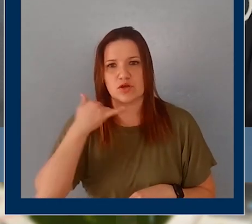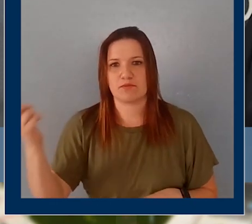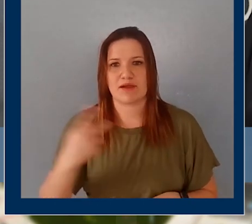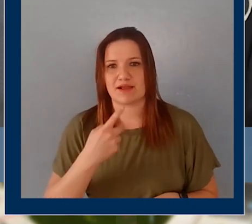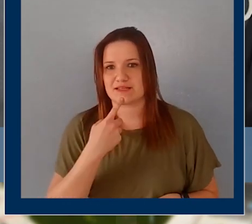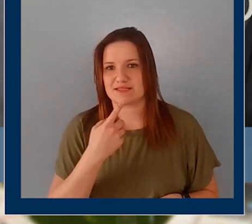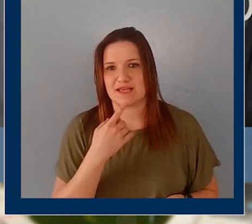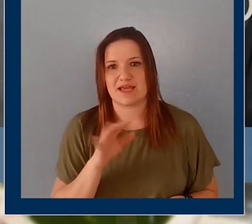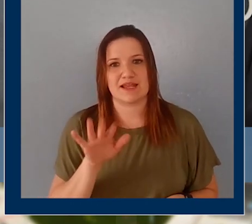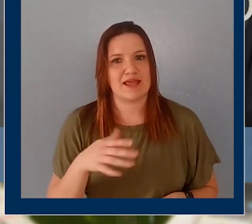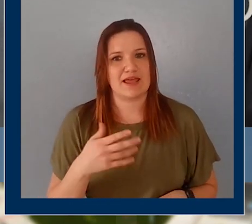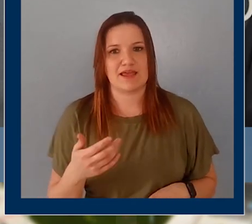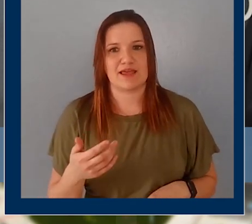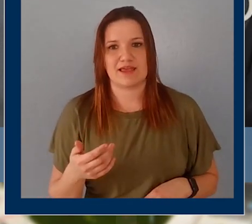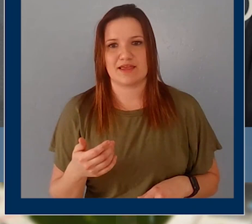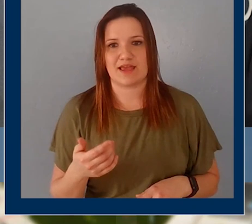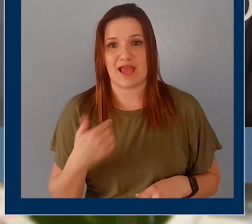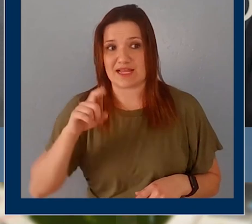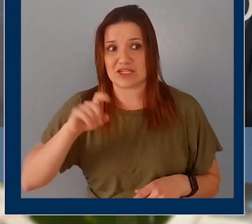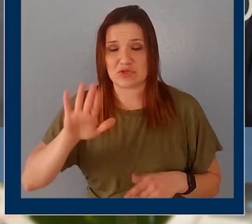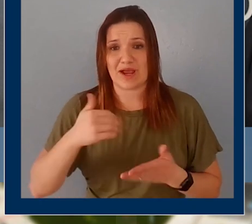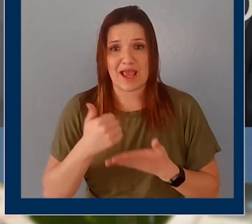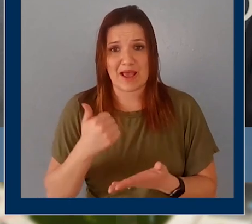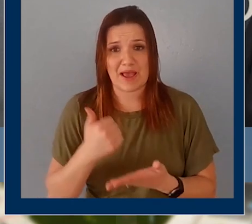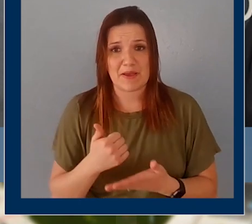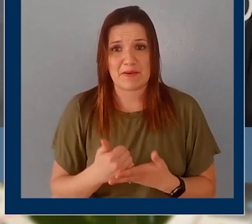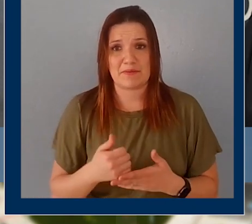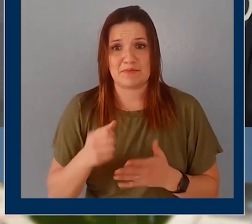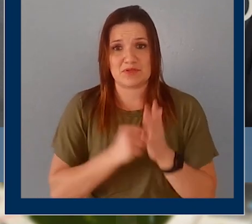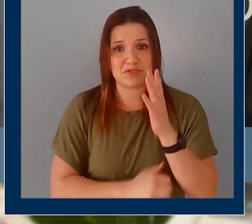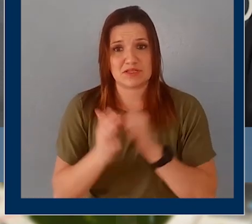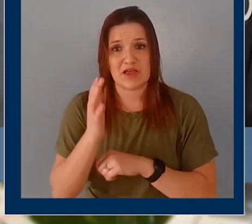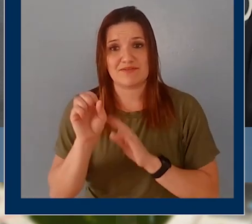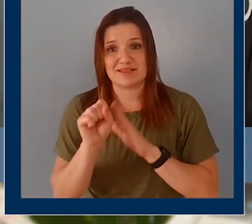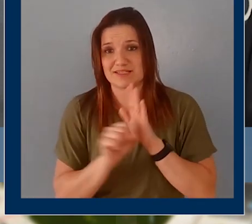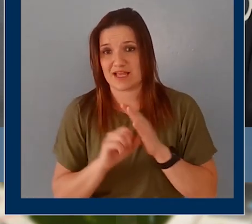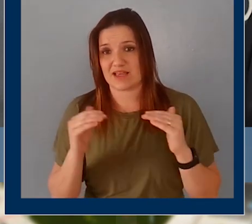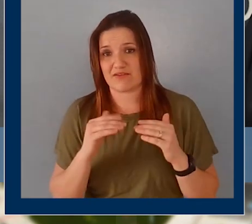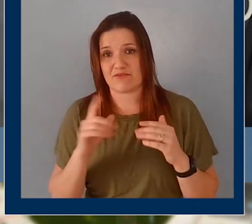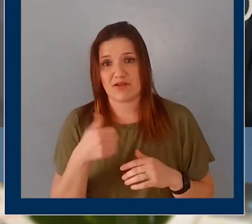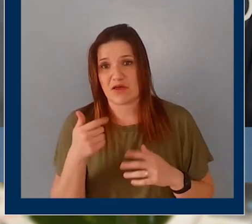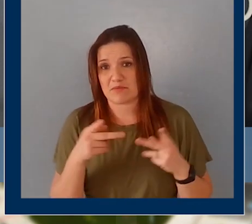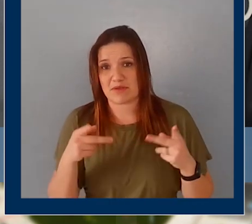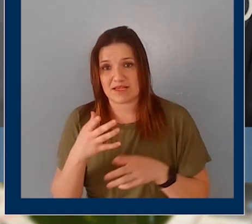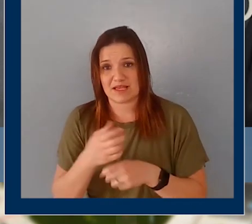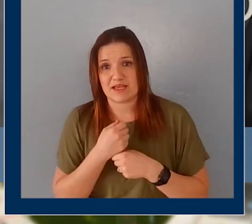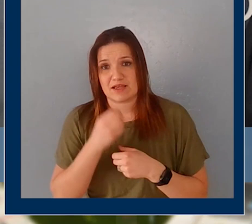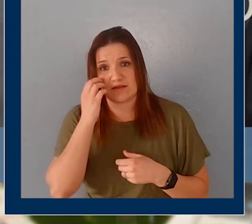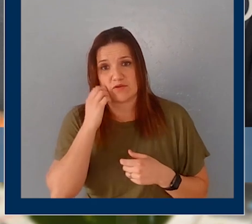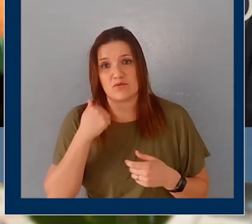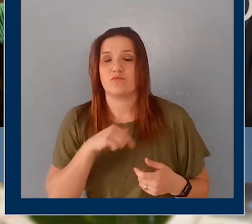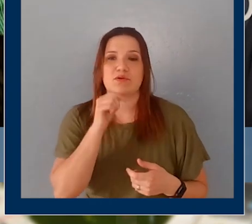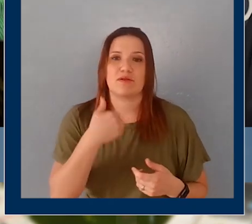shook the trees, so to speak, and we did start receiving gloves, and we're in a lot better shape than we were. We